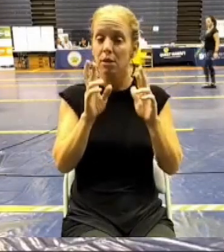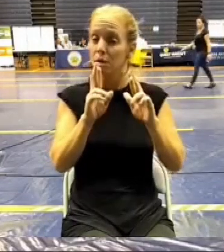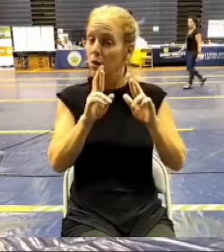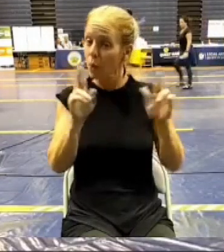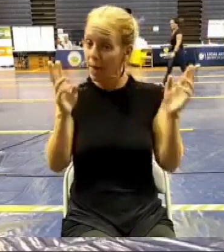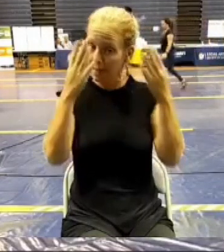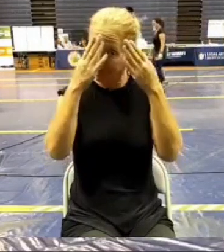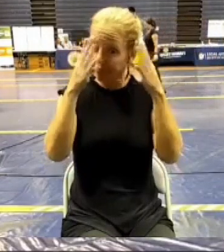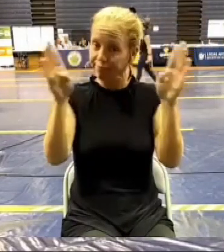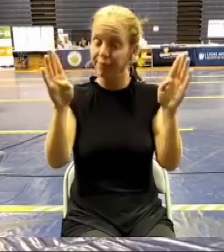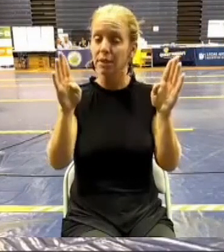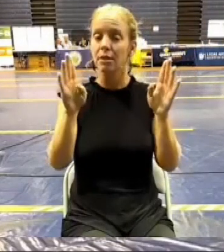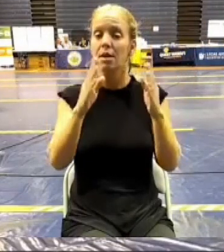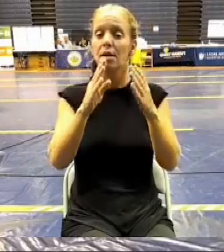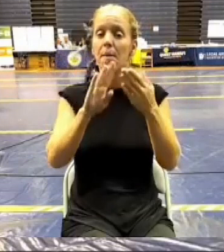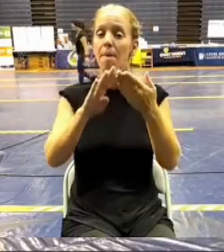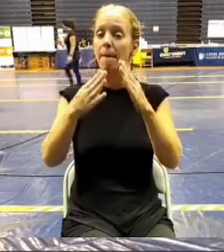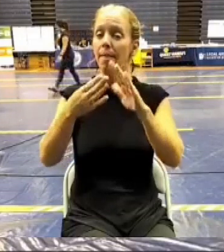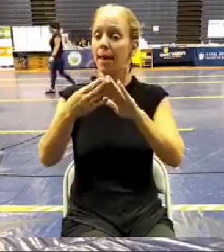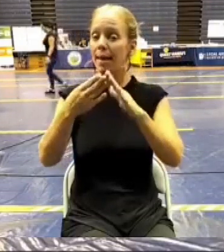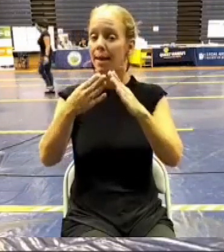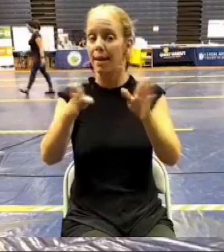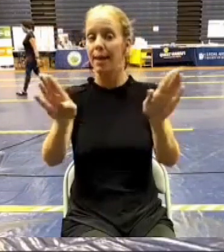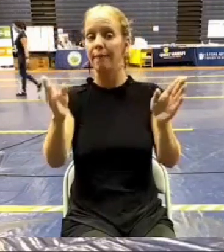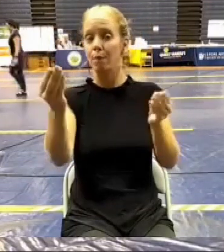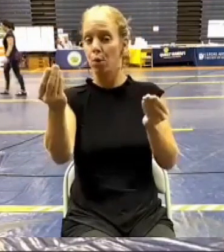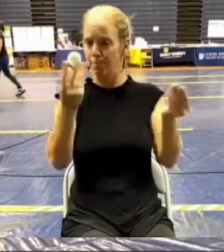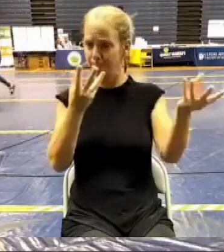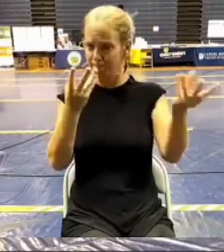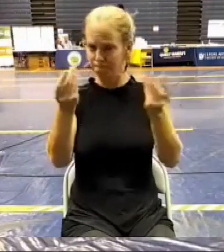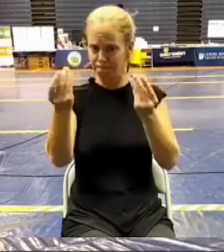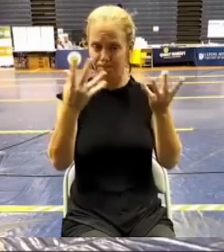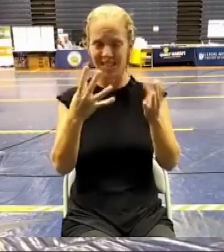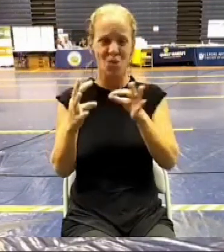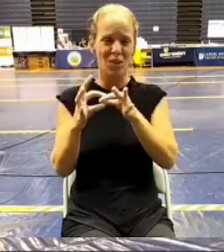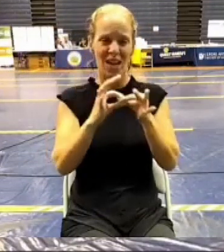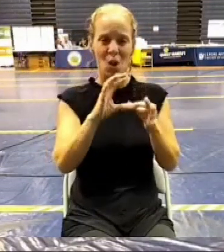way regarding the Oluwalu site,